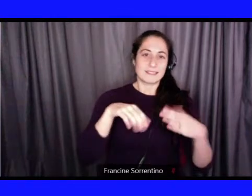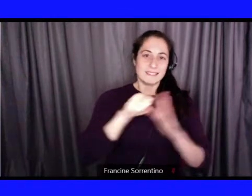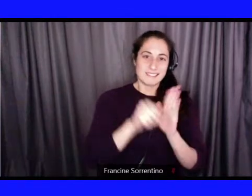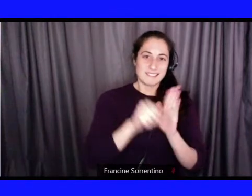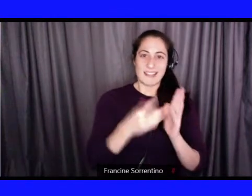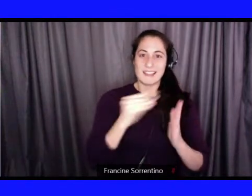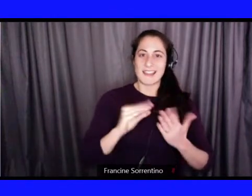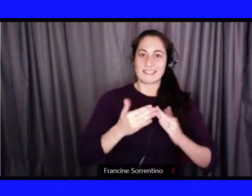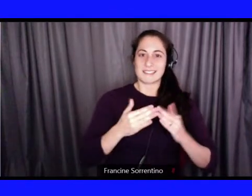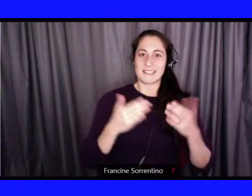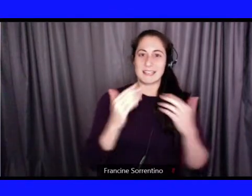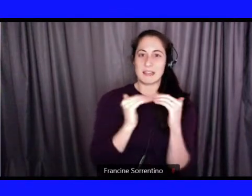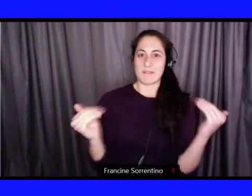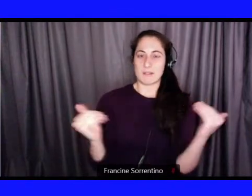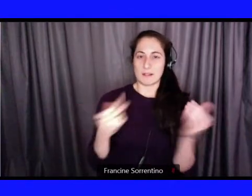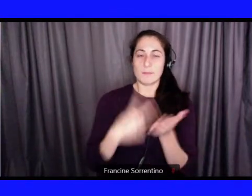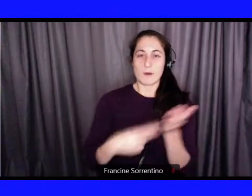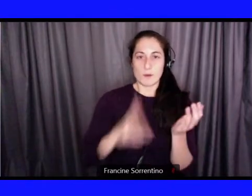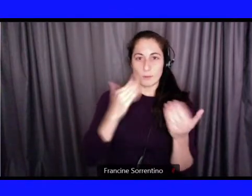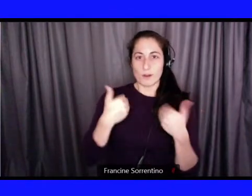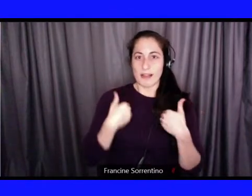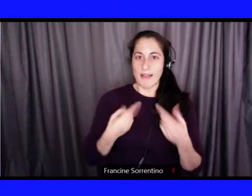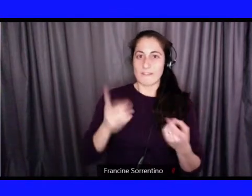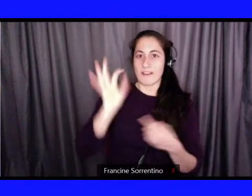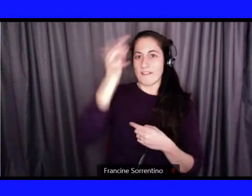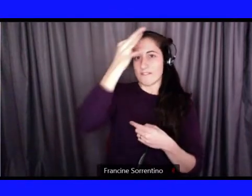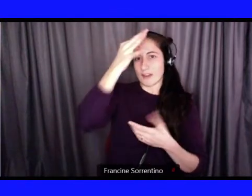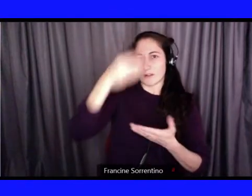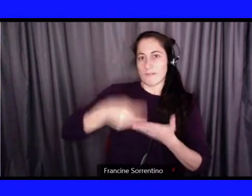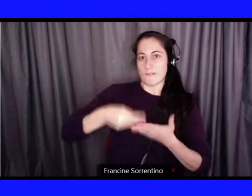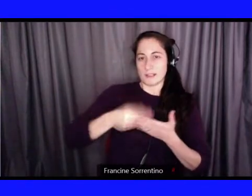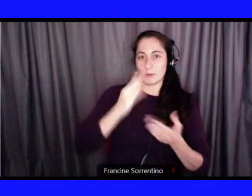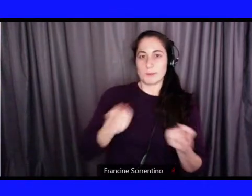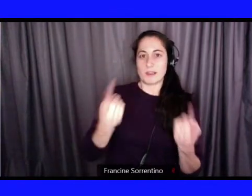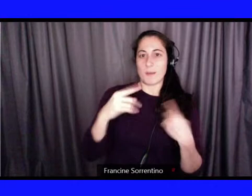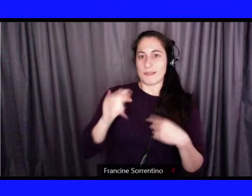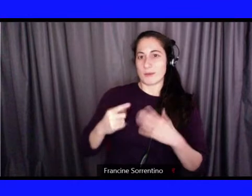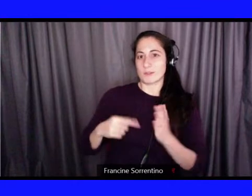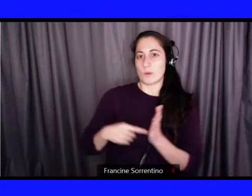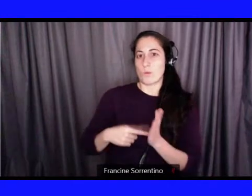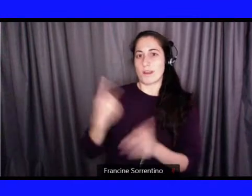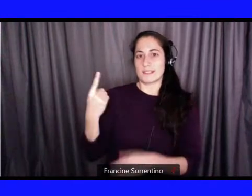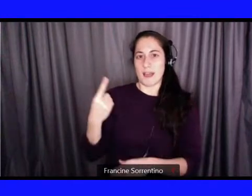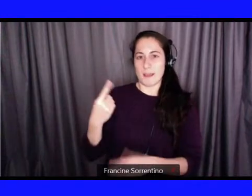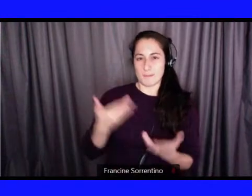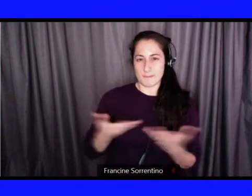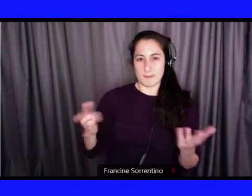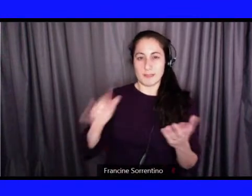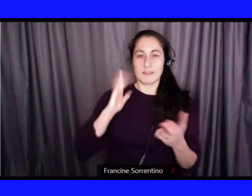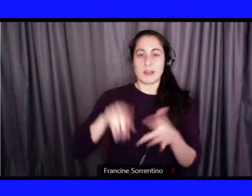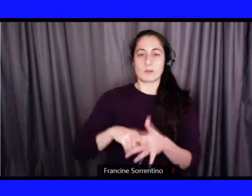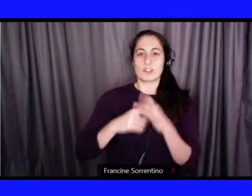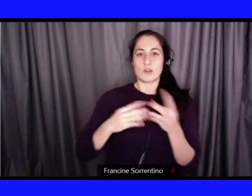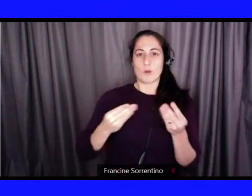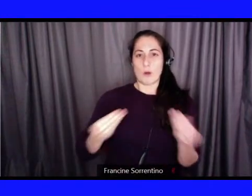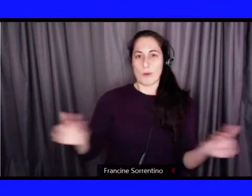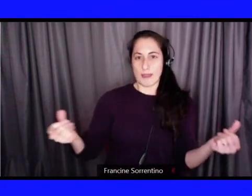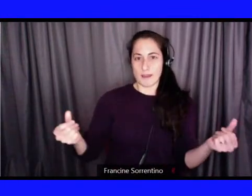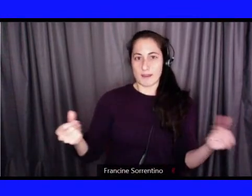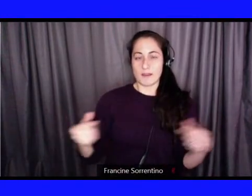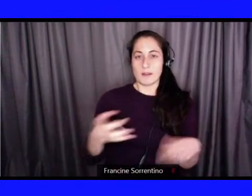particularly, he's very interested in MWBE, which is important. His concerns